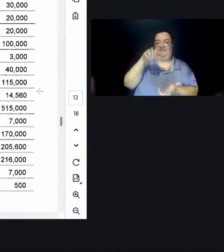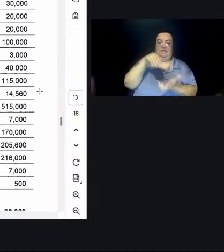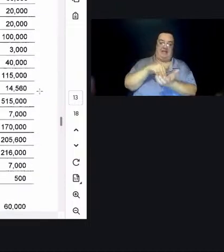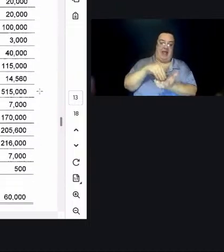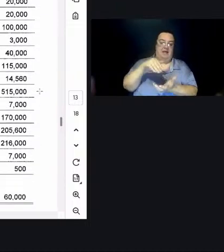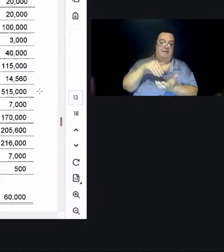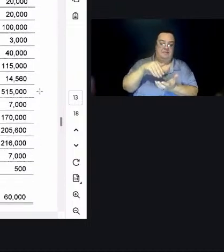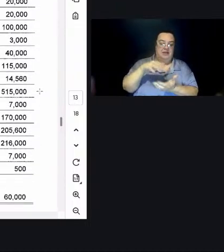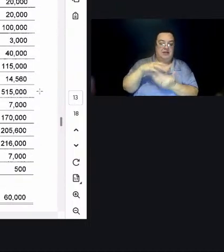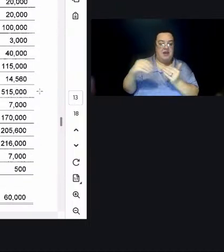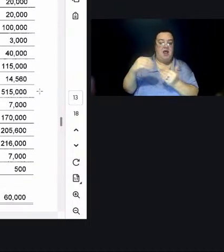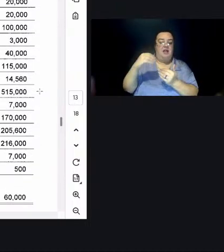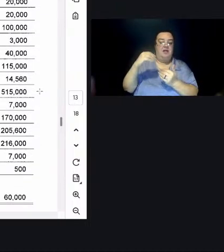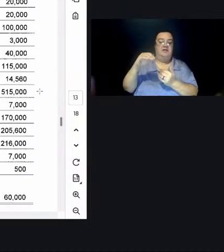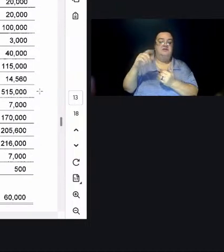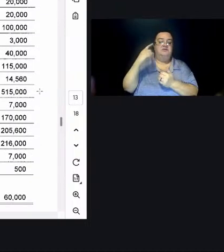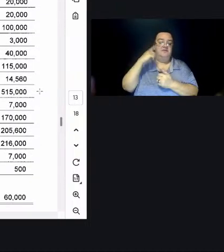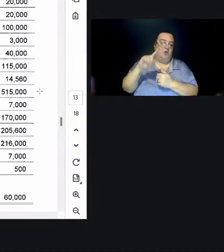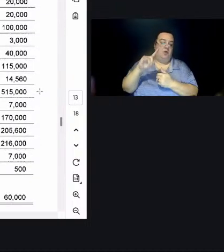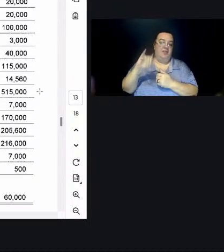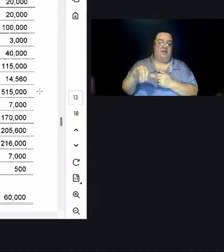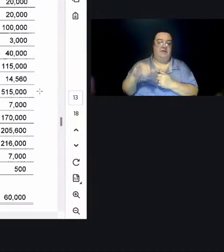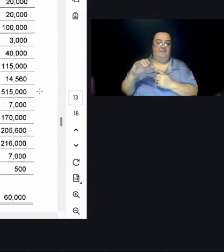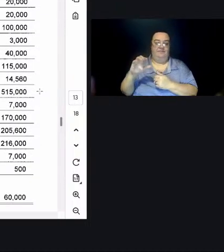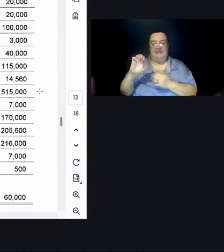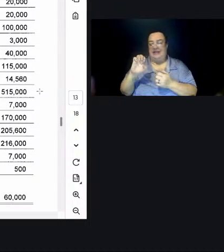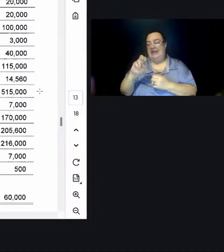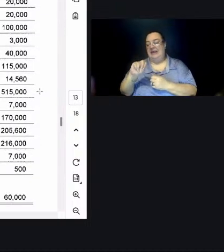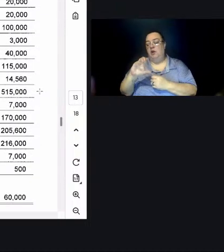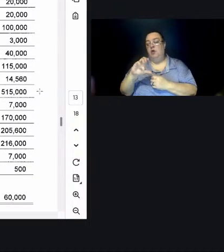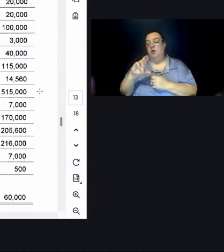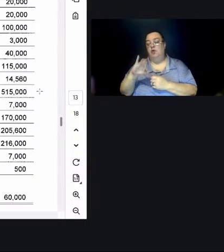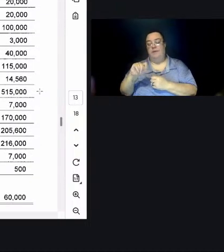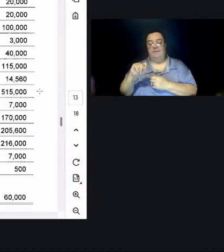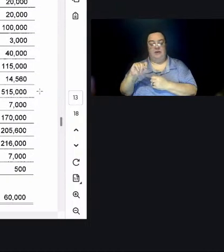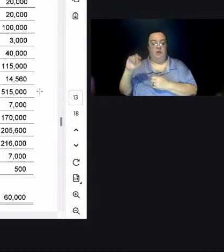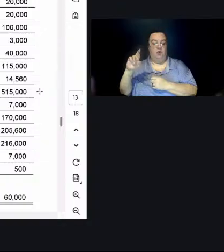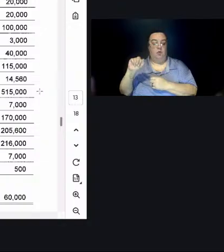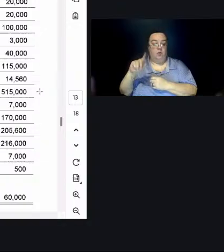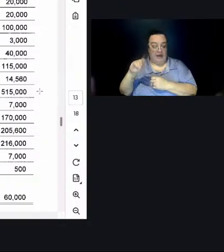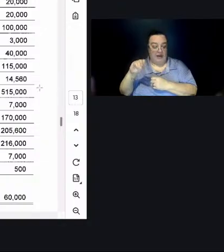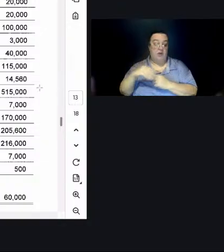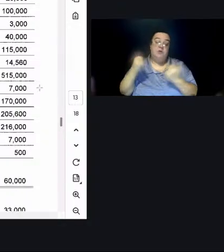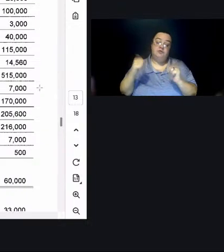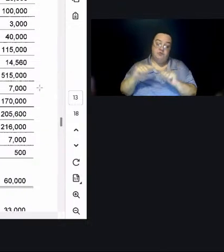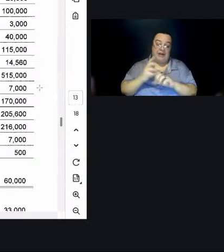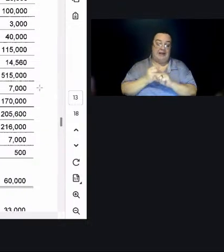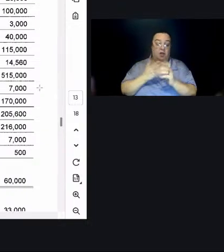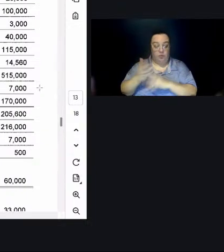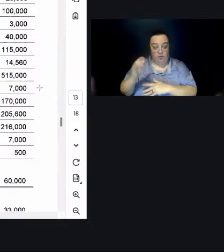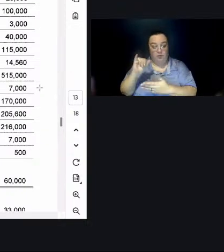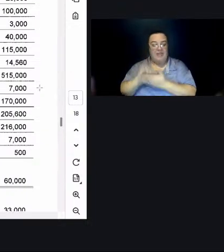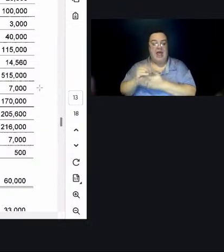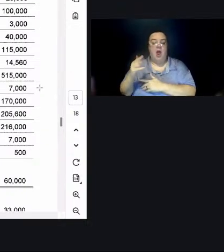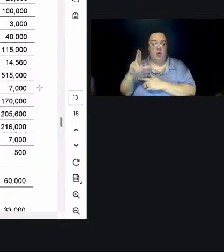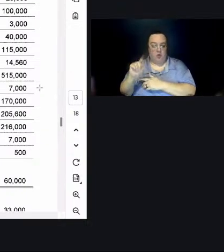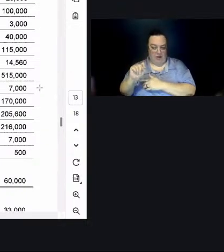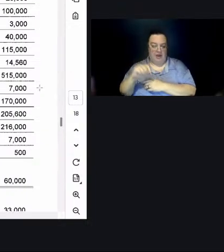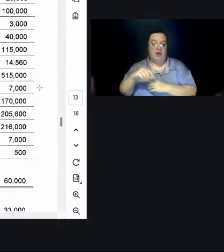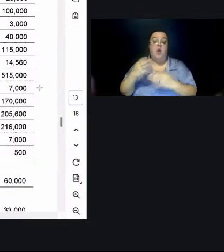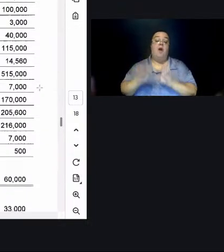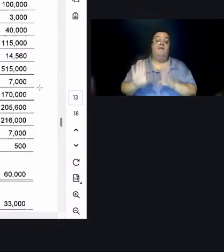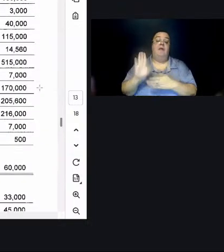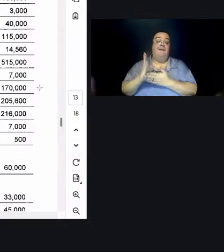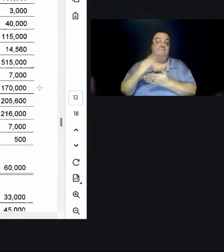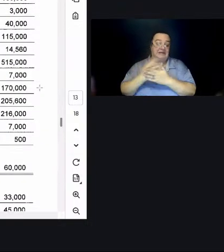funding. Our overall budget increase over last year's just shy of $600,000, but again,